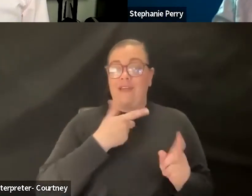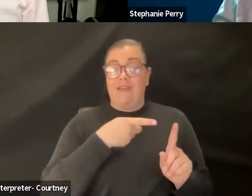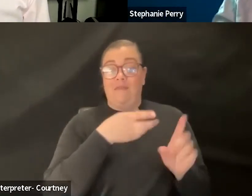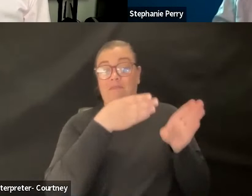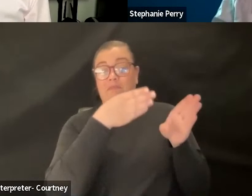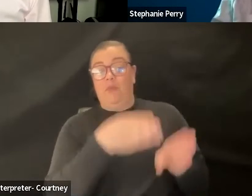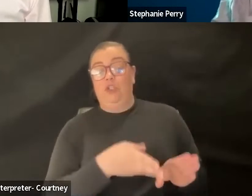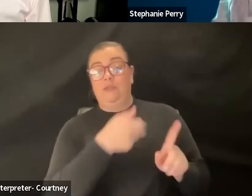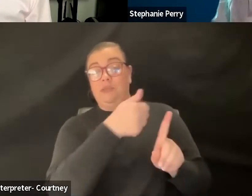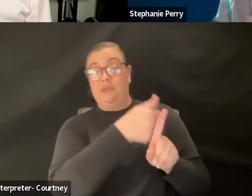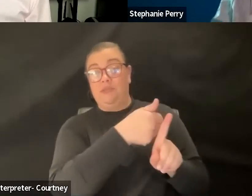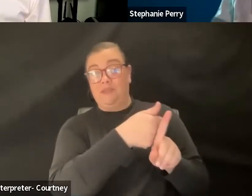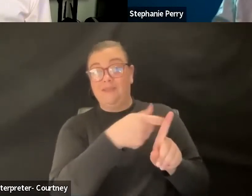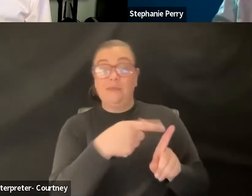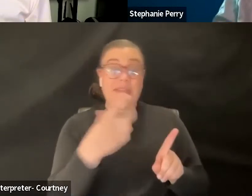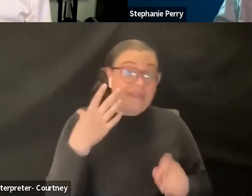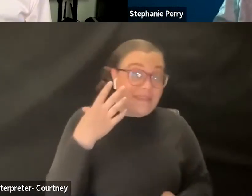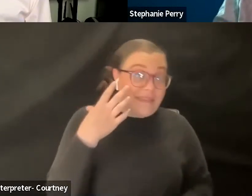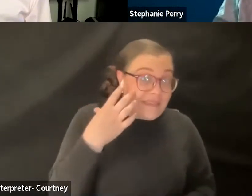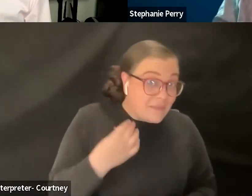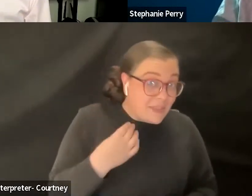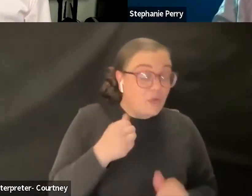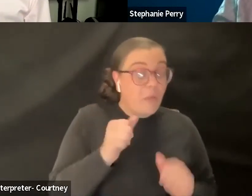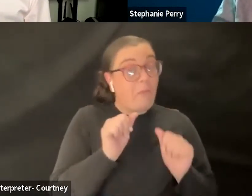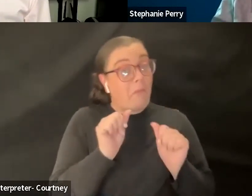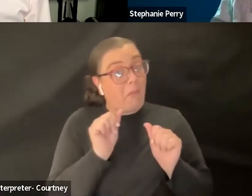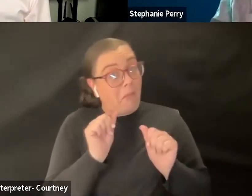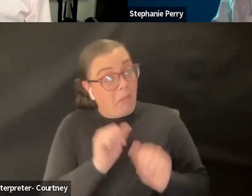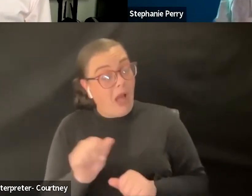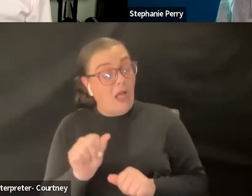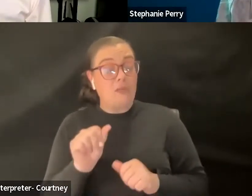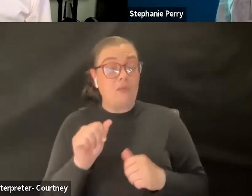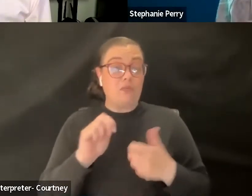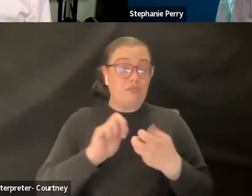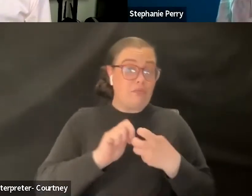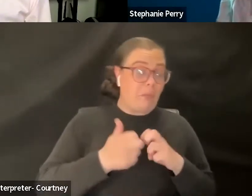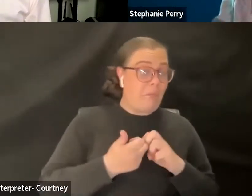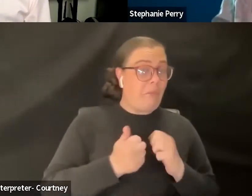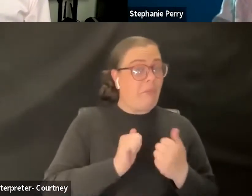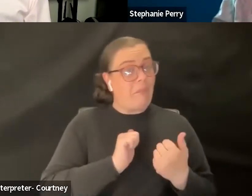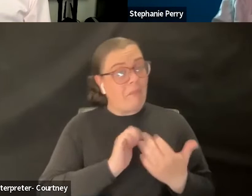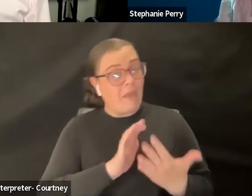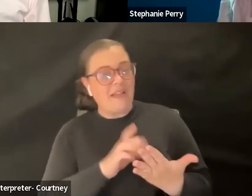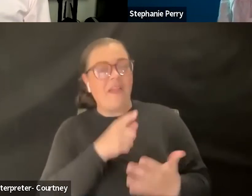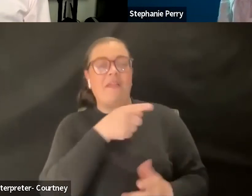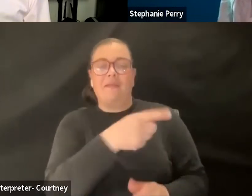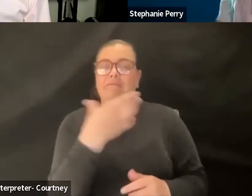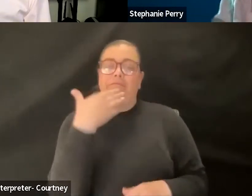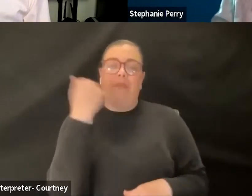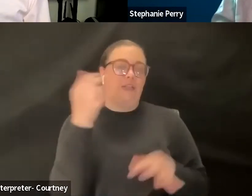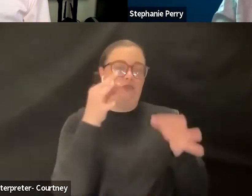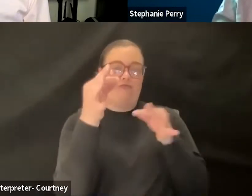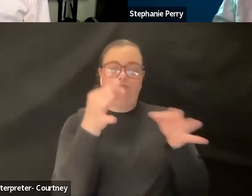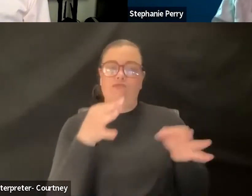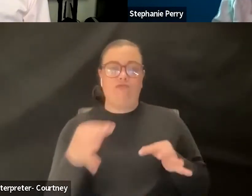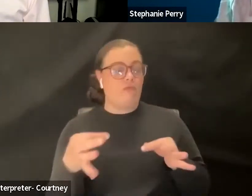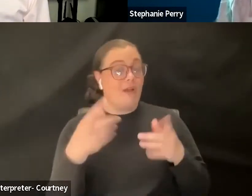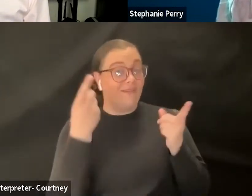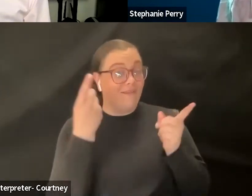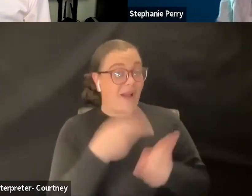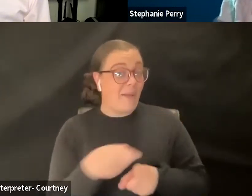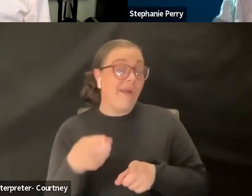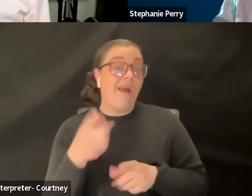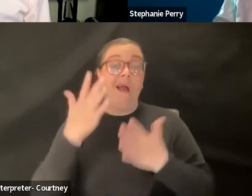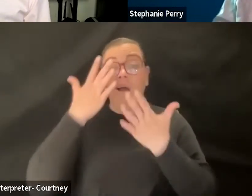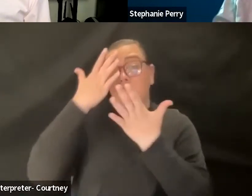who actually experienced the potential infraction, who's the best person to give us those specific details. Unfortunately, while